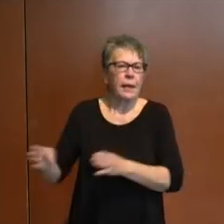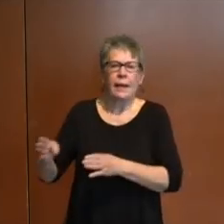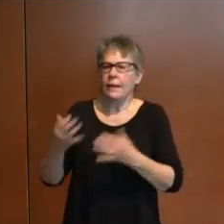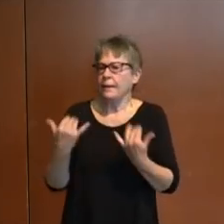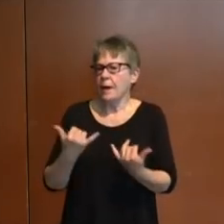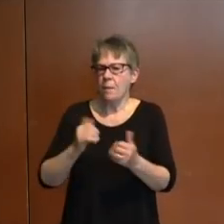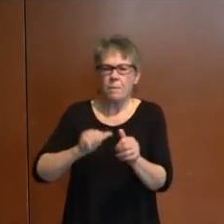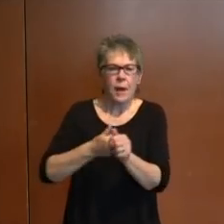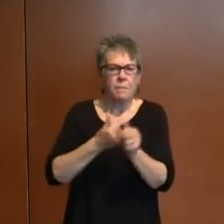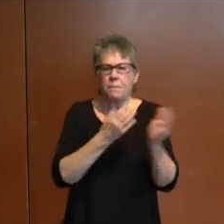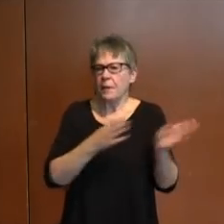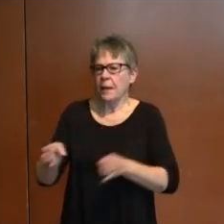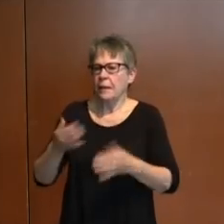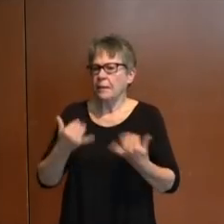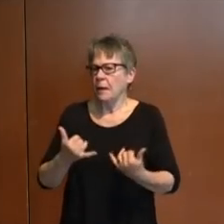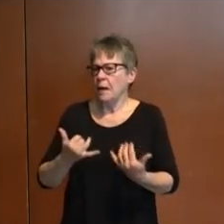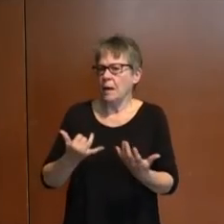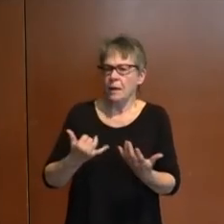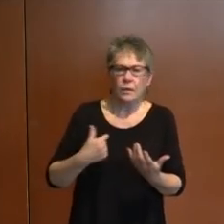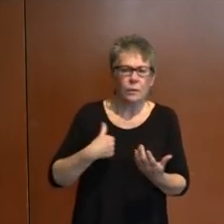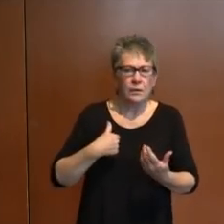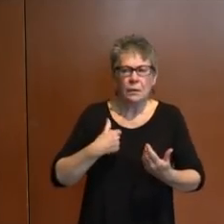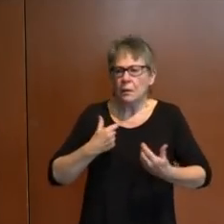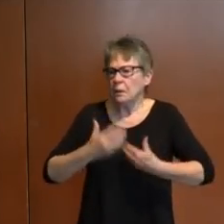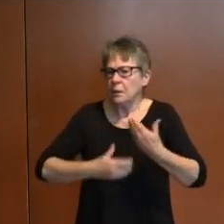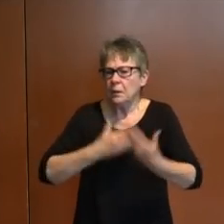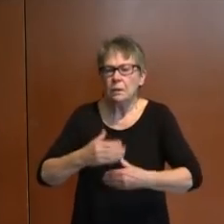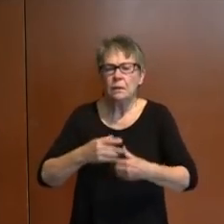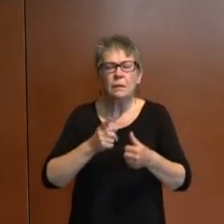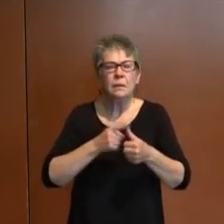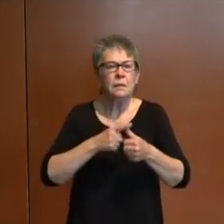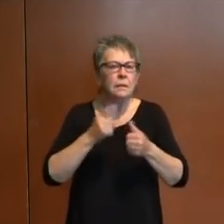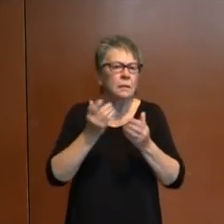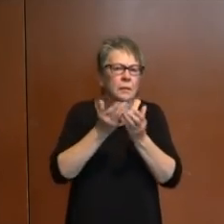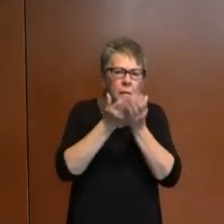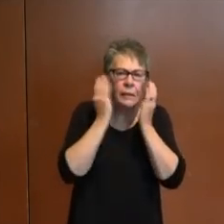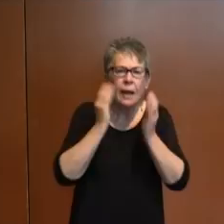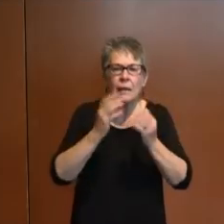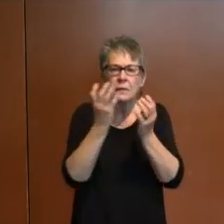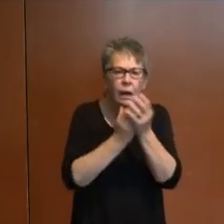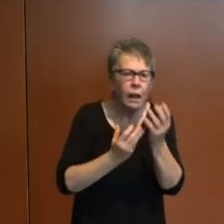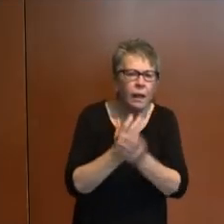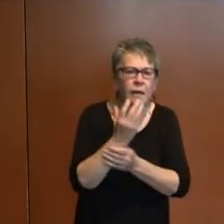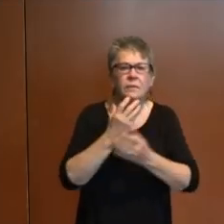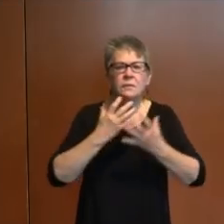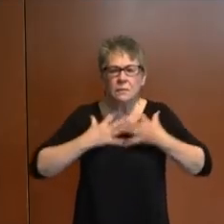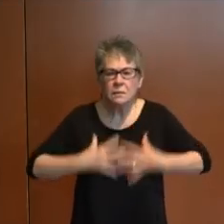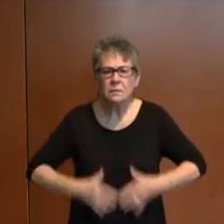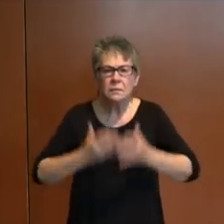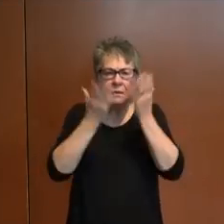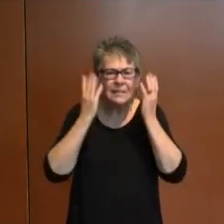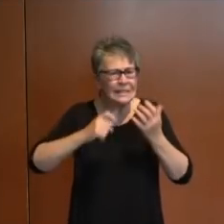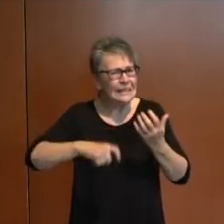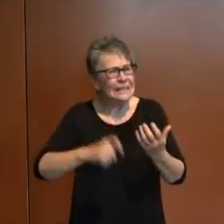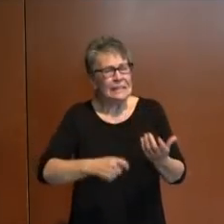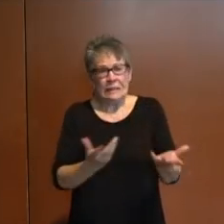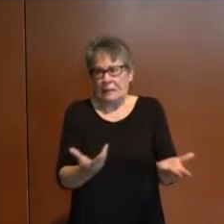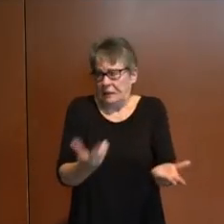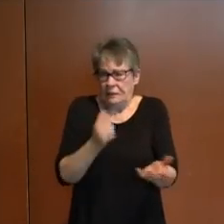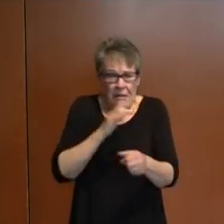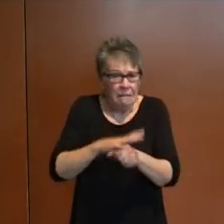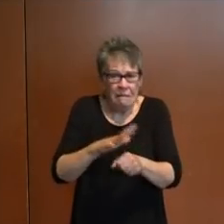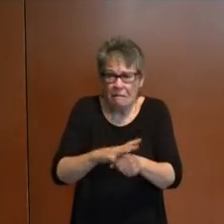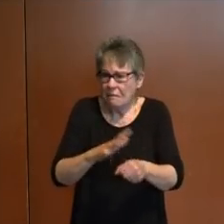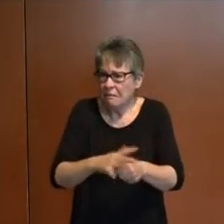with supplies for PPE and particularly at this point in time, ventilators. I certainly want to